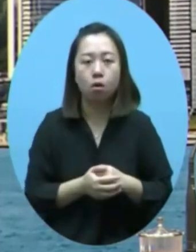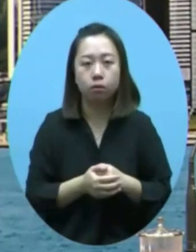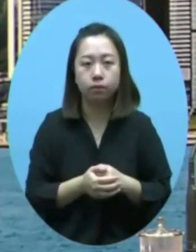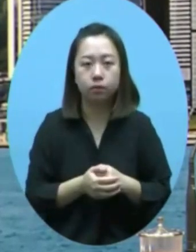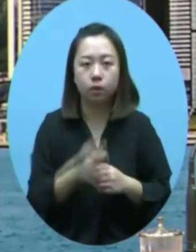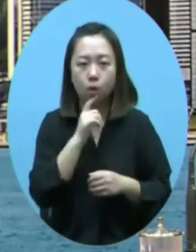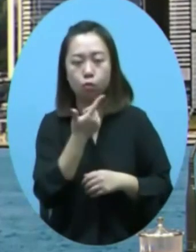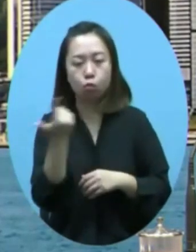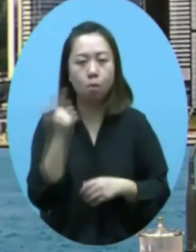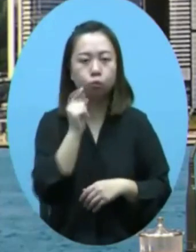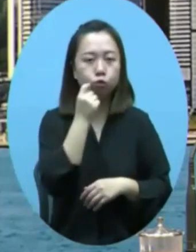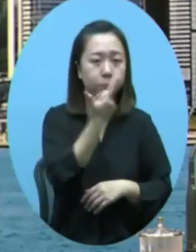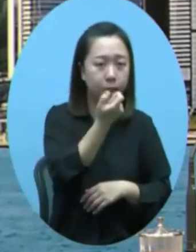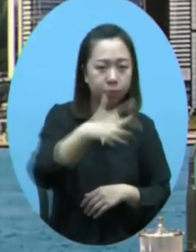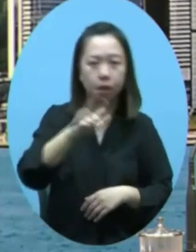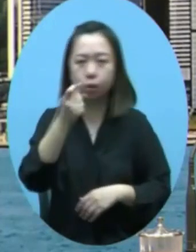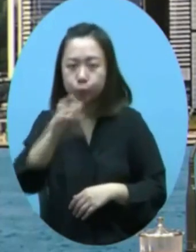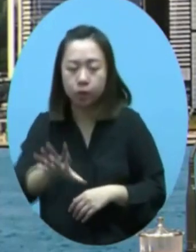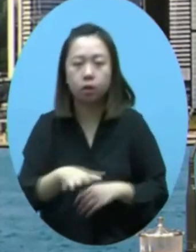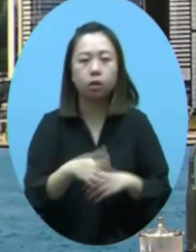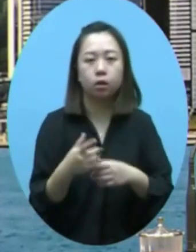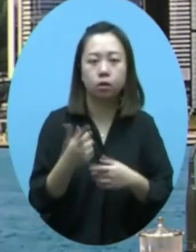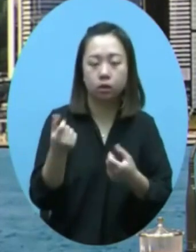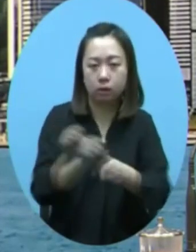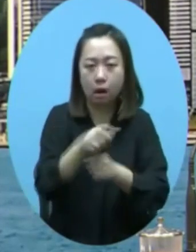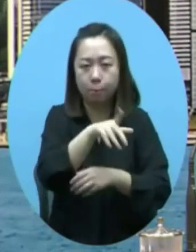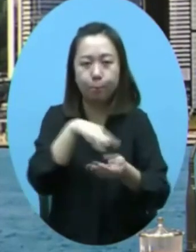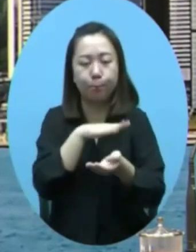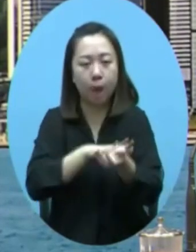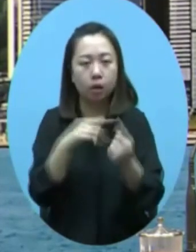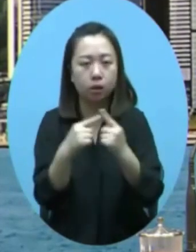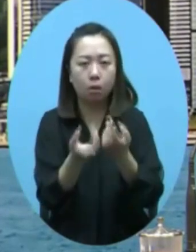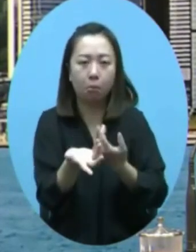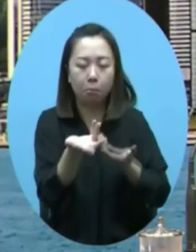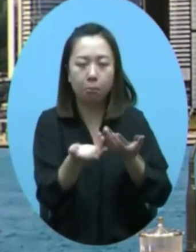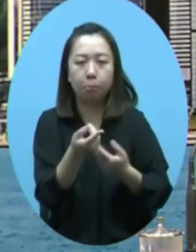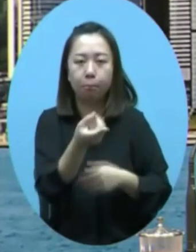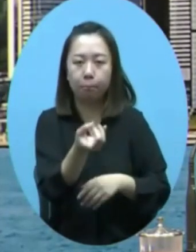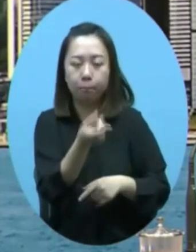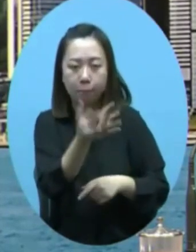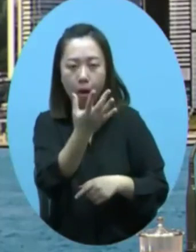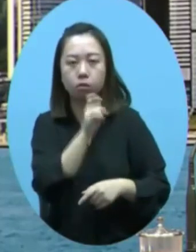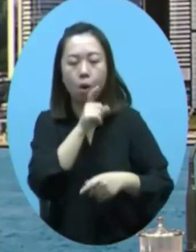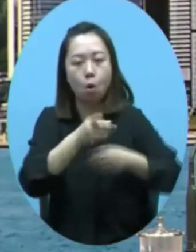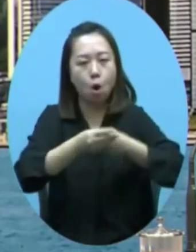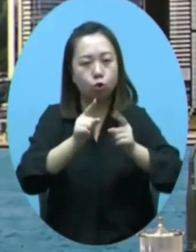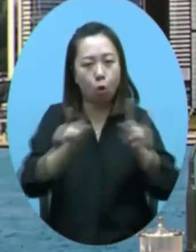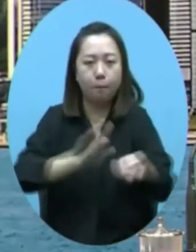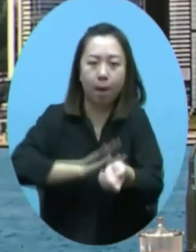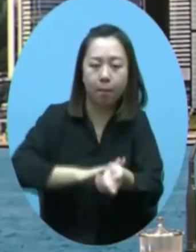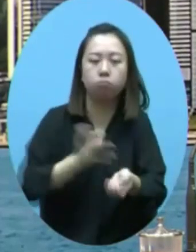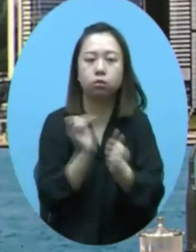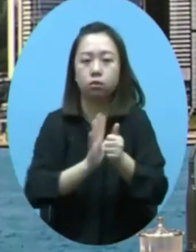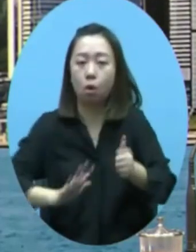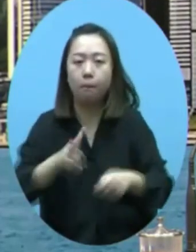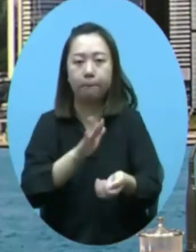60, and some are in the 80s. And also, since some of these patients have chronic